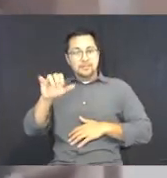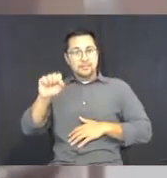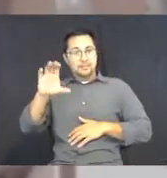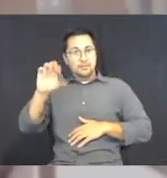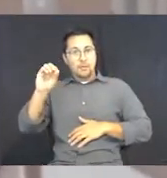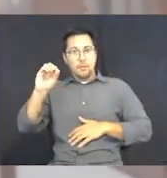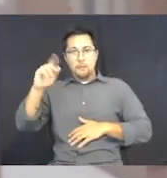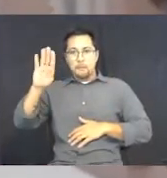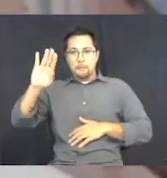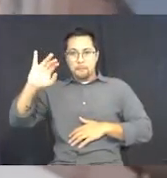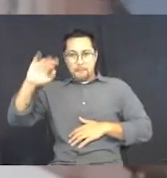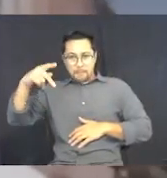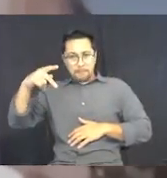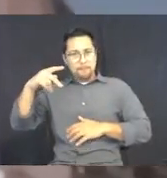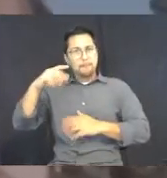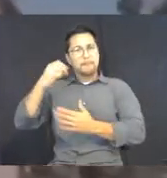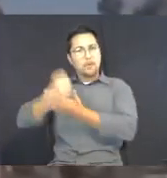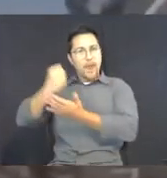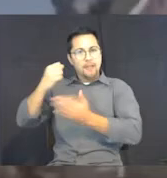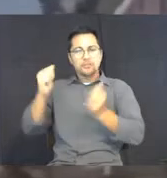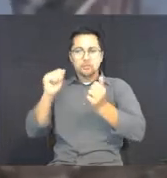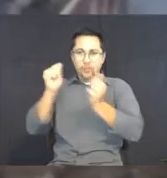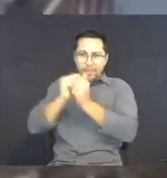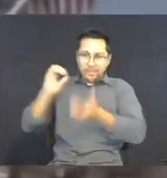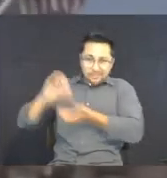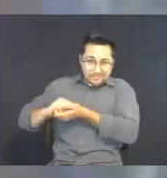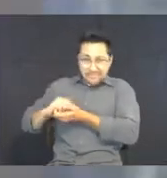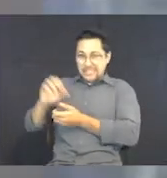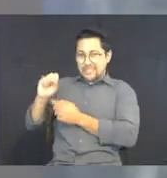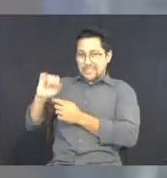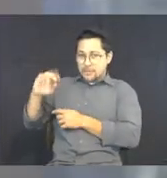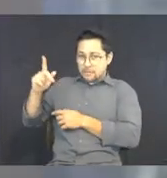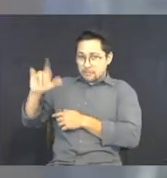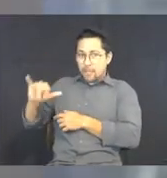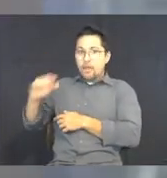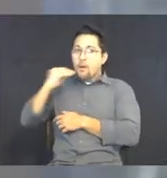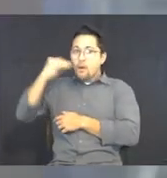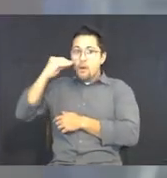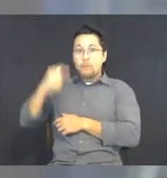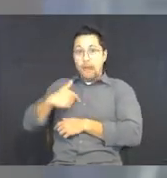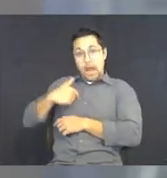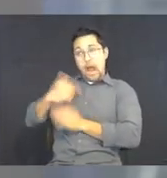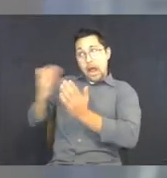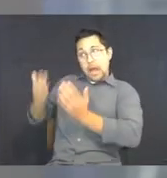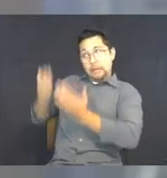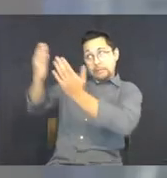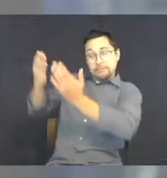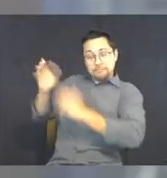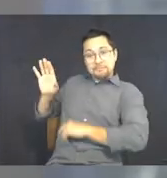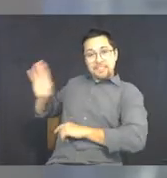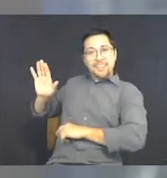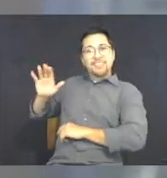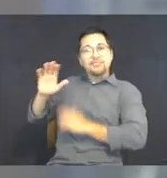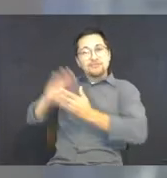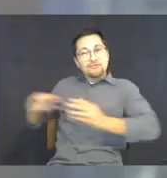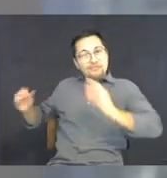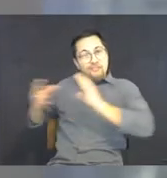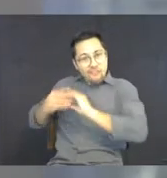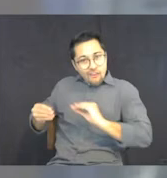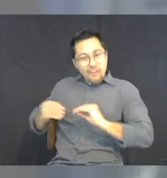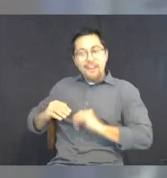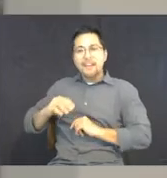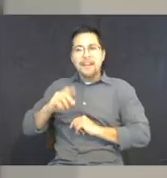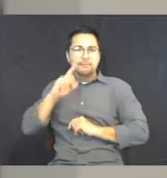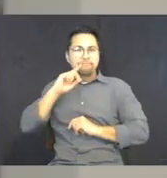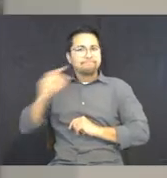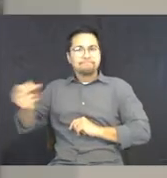everyone saw as a potential win. I wanted to take care of myself more, cook and clean and everything on